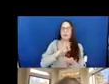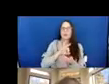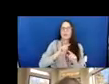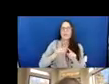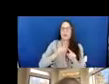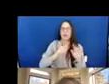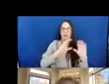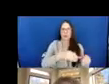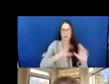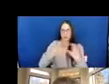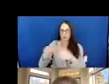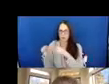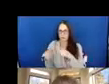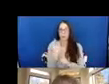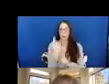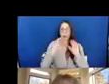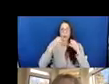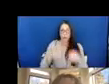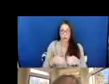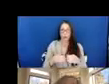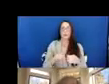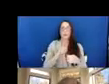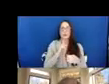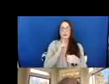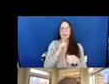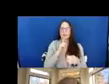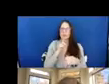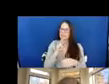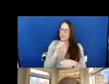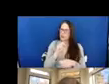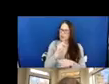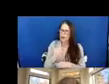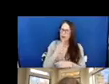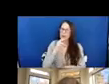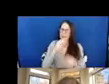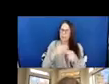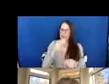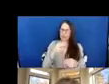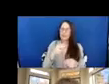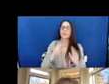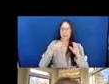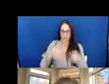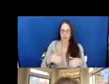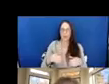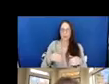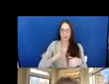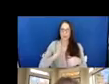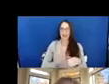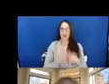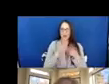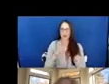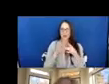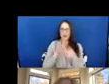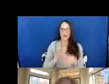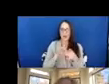One group that was very rarely mentioned was the group that our children belong to, which